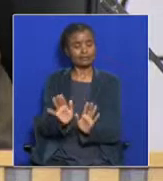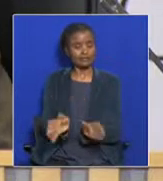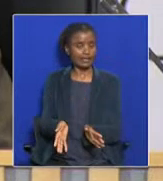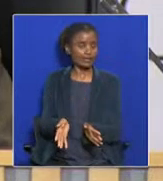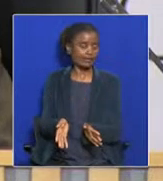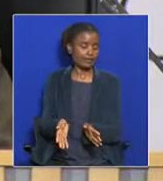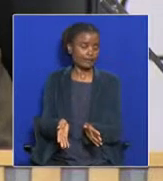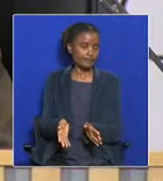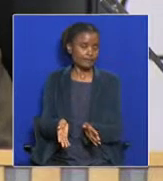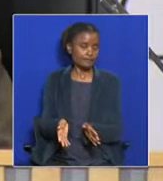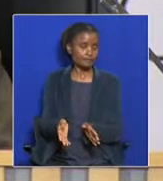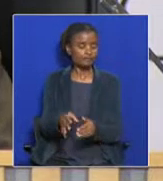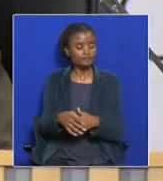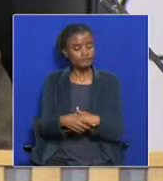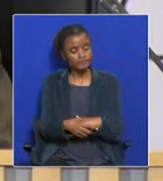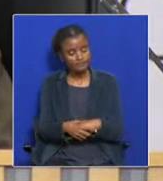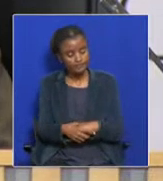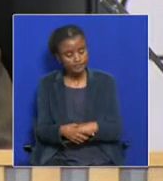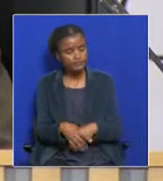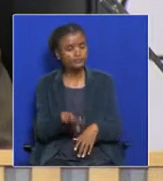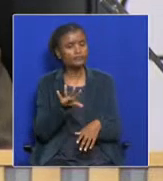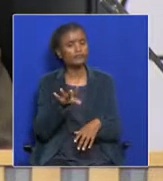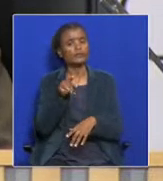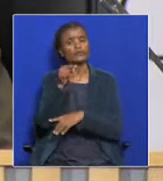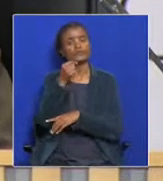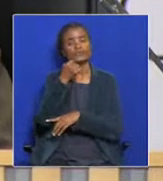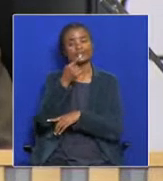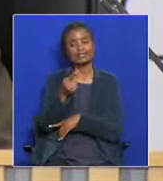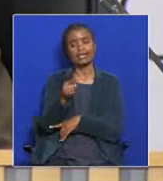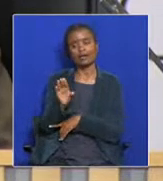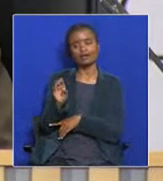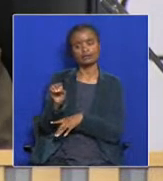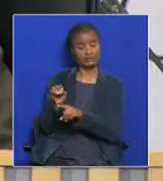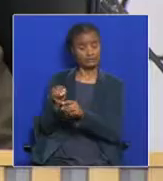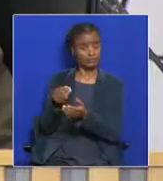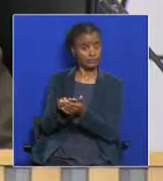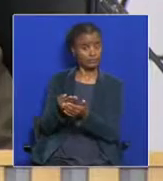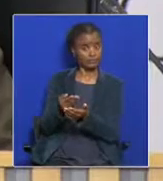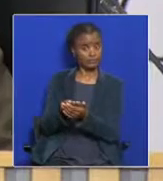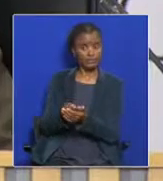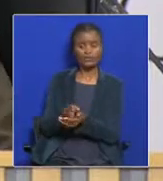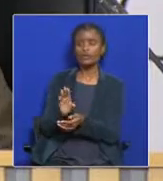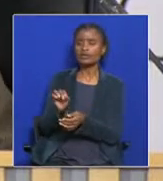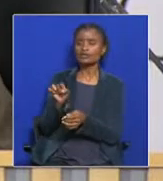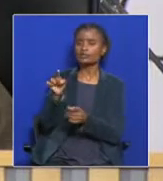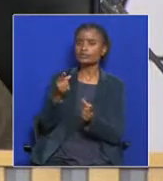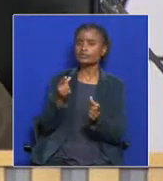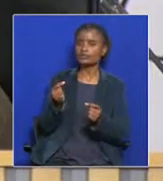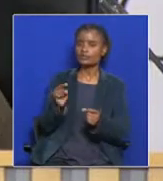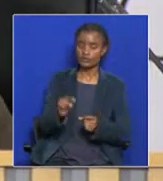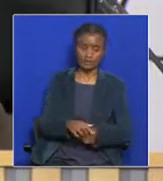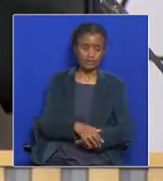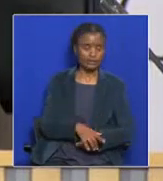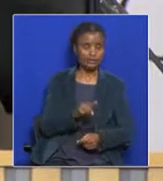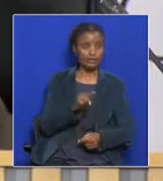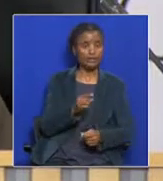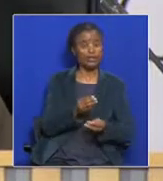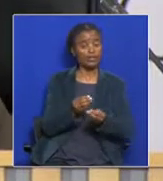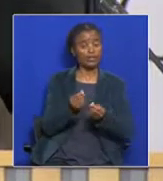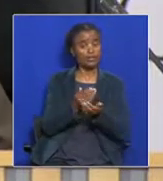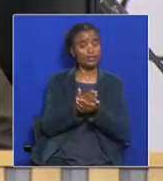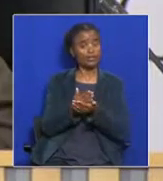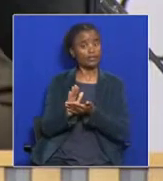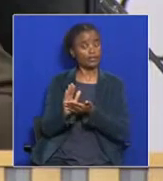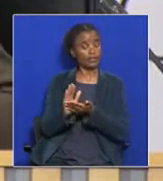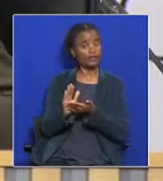When you say you asked him, is it possible, what were you asking him is possible to do? Expedite. Yes. To expedite